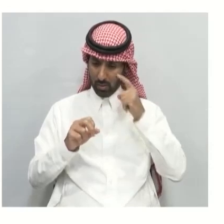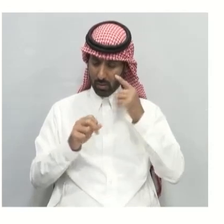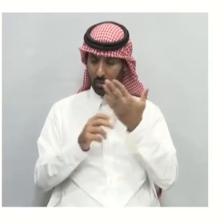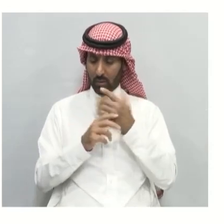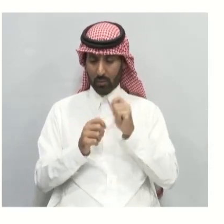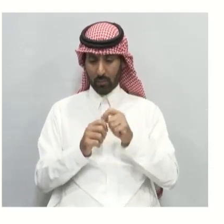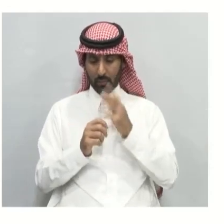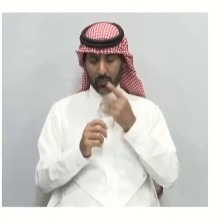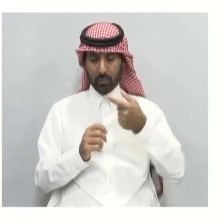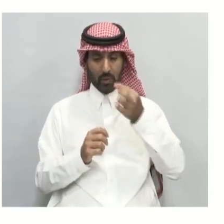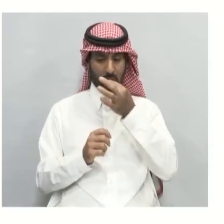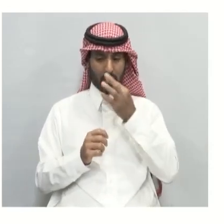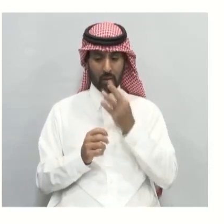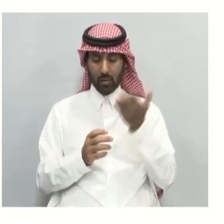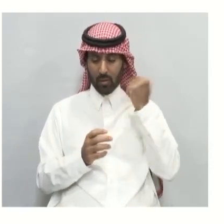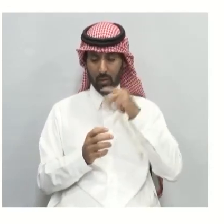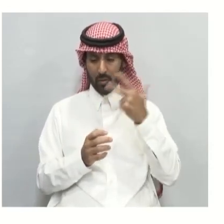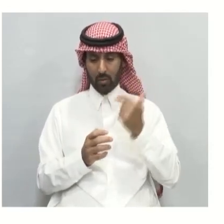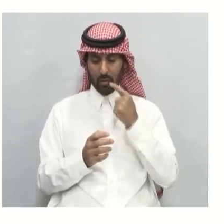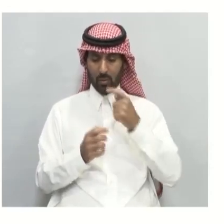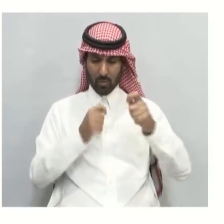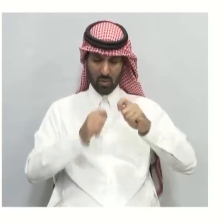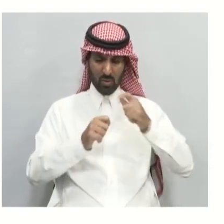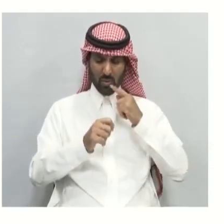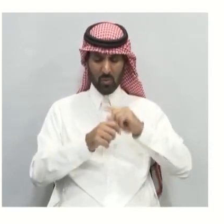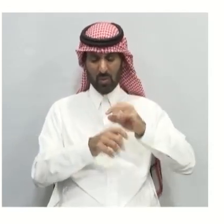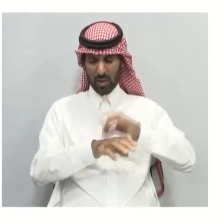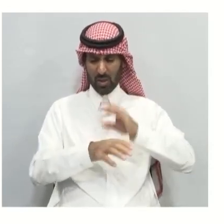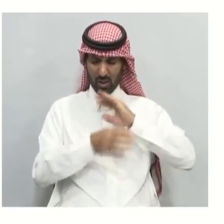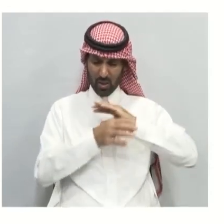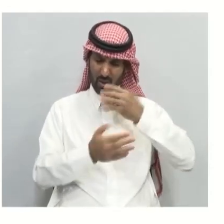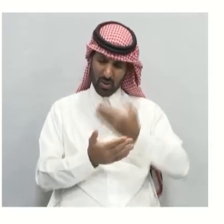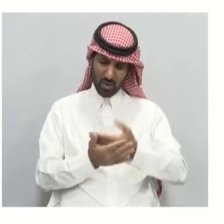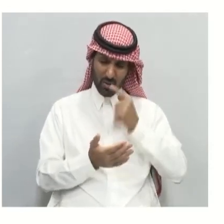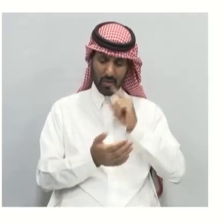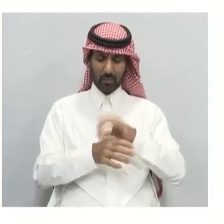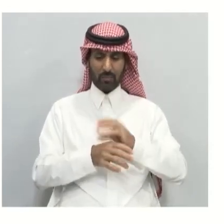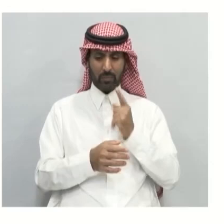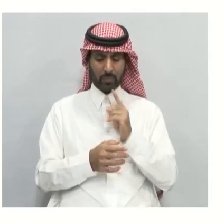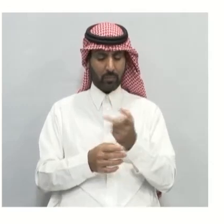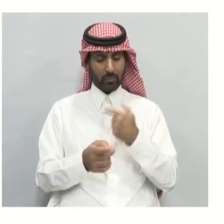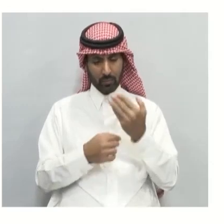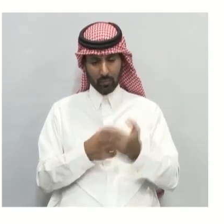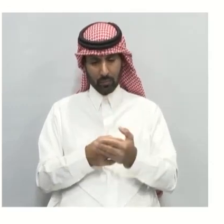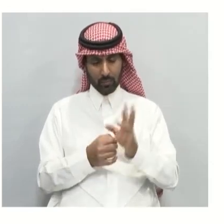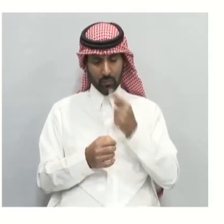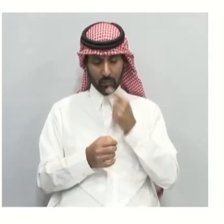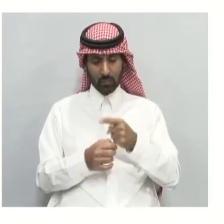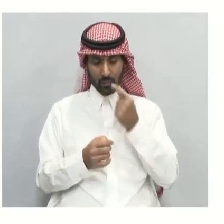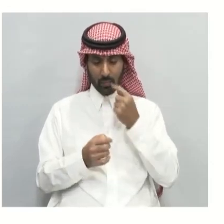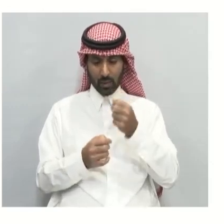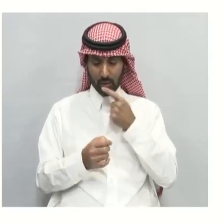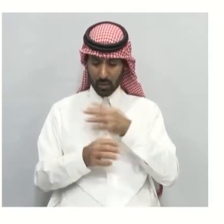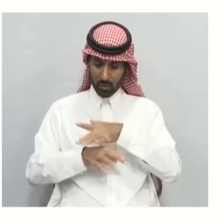in 1928, millions of people would have died from infections. However, the